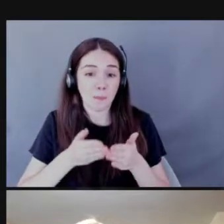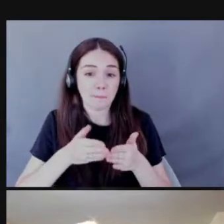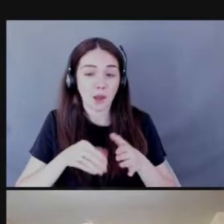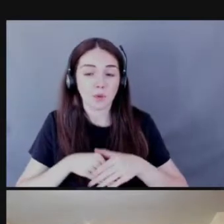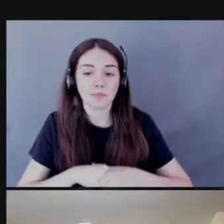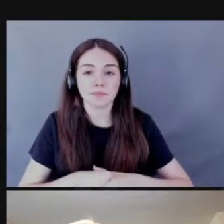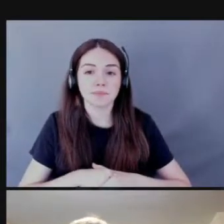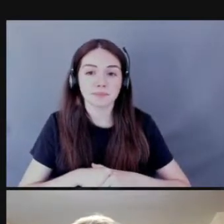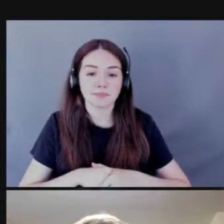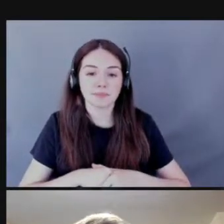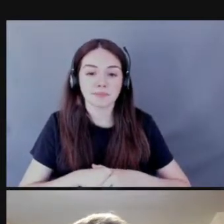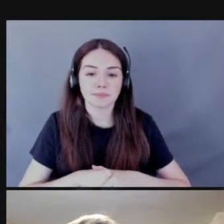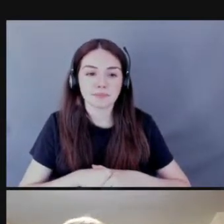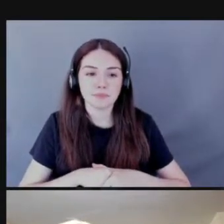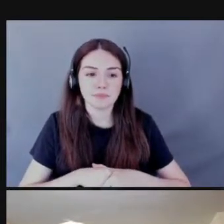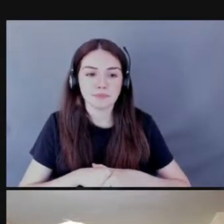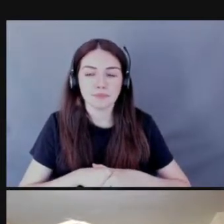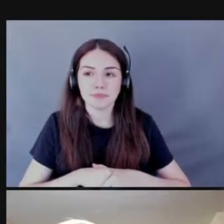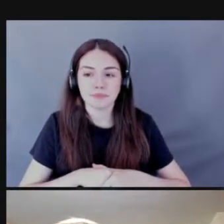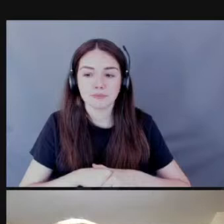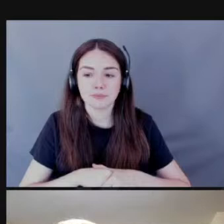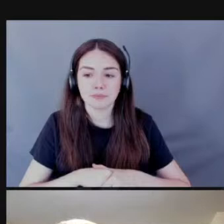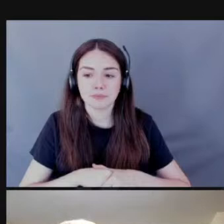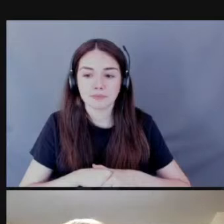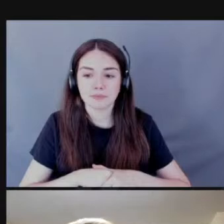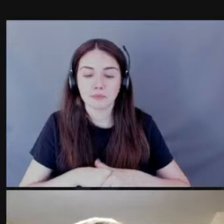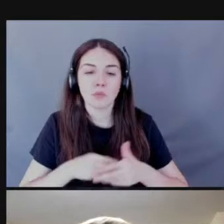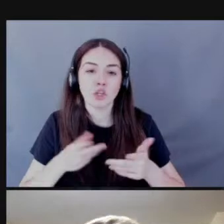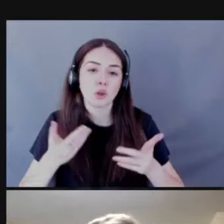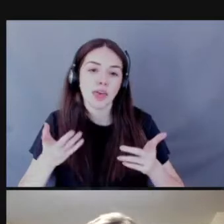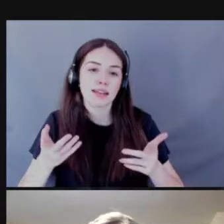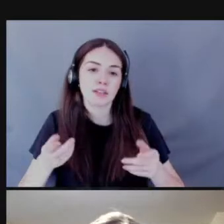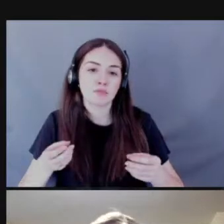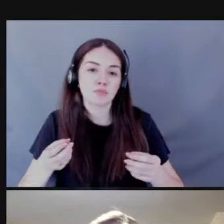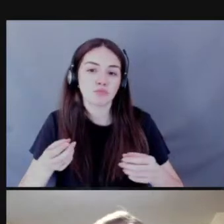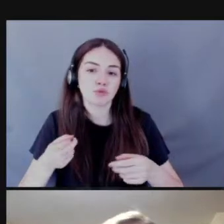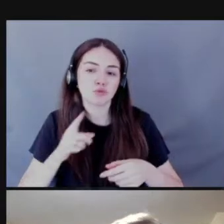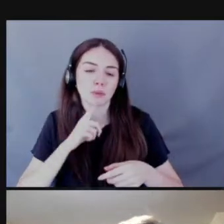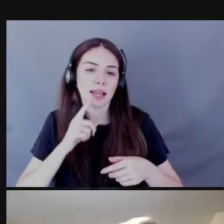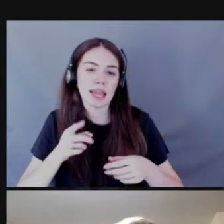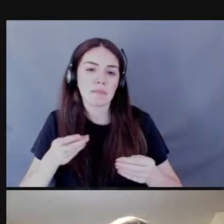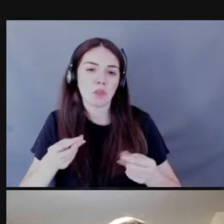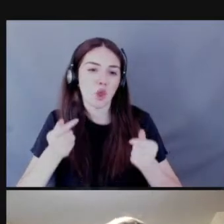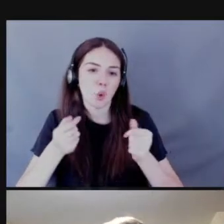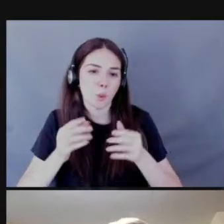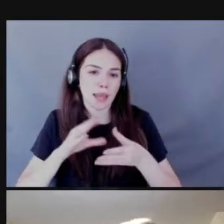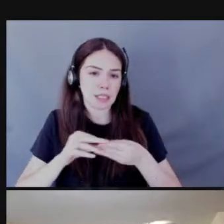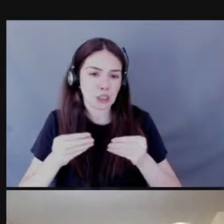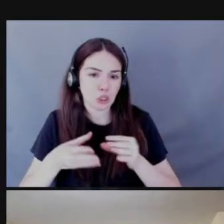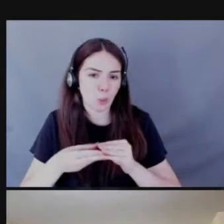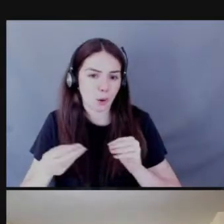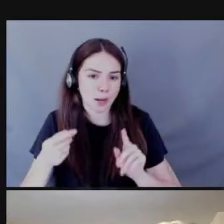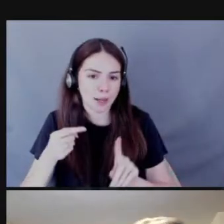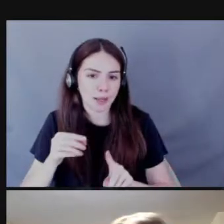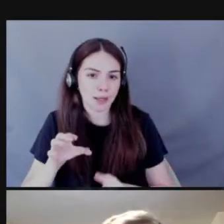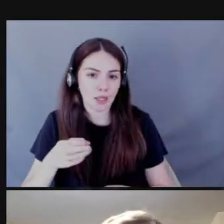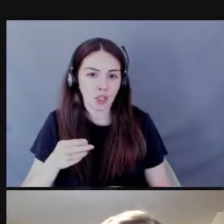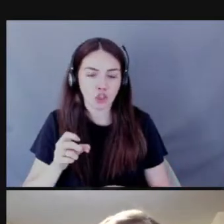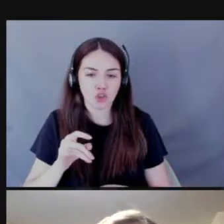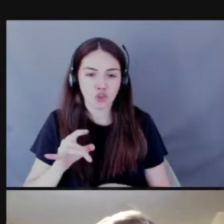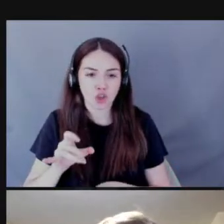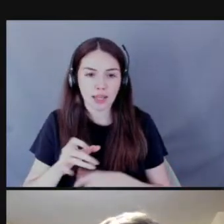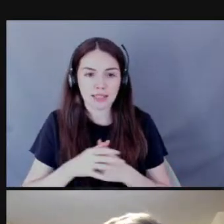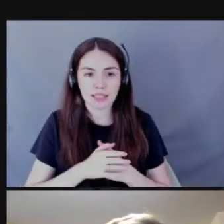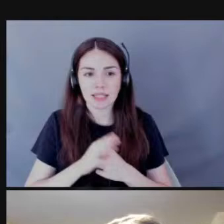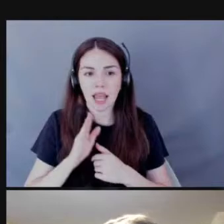So that's sort of the quick story of Chessie. I don't know if I would like to talk a